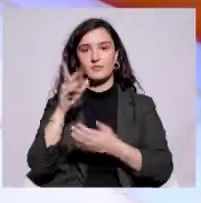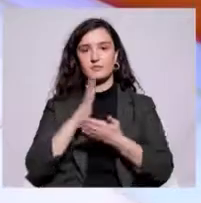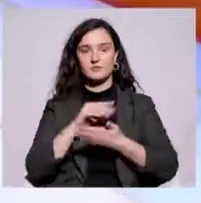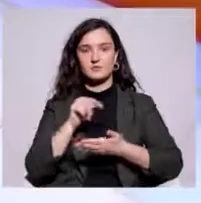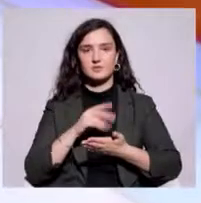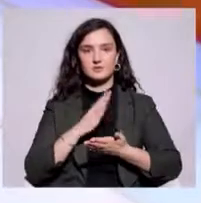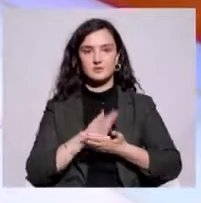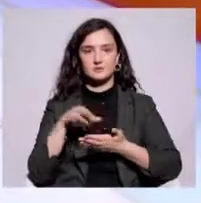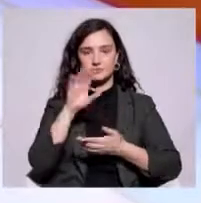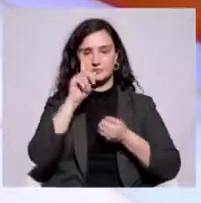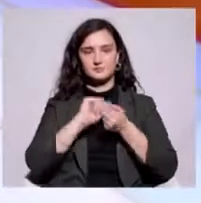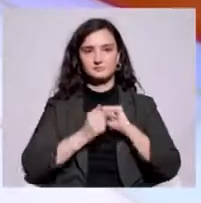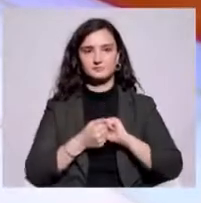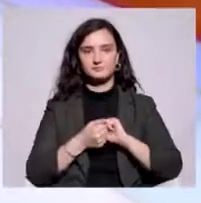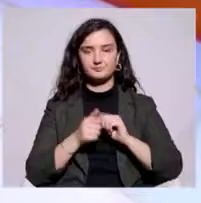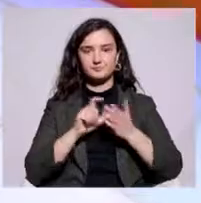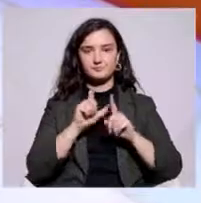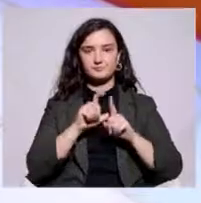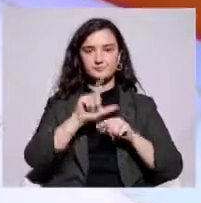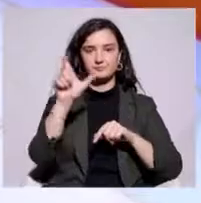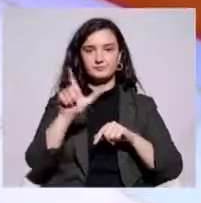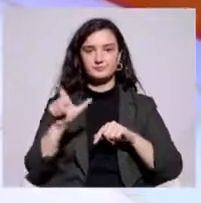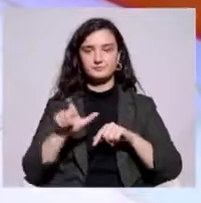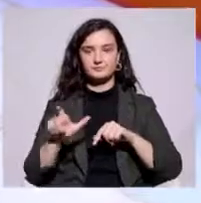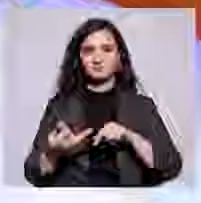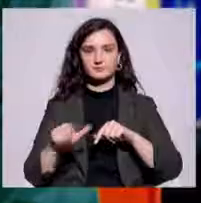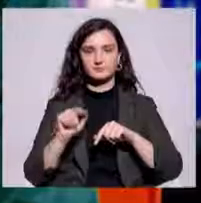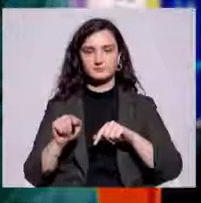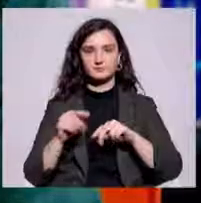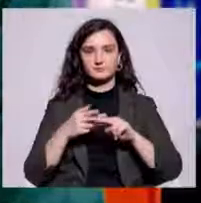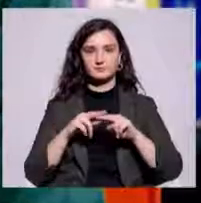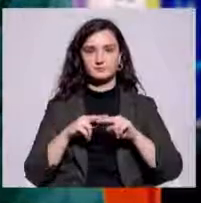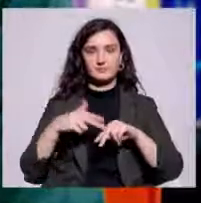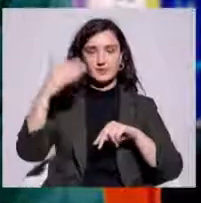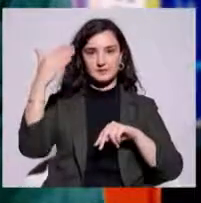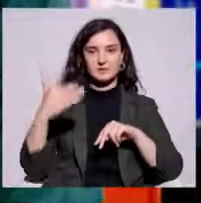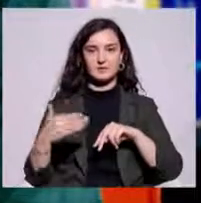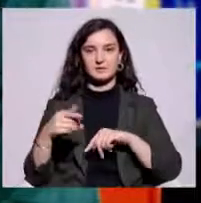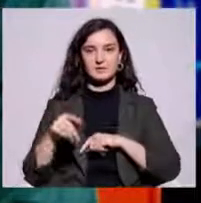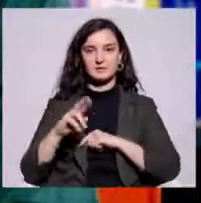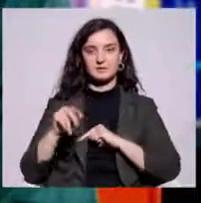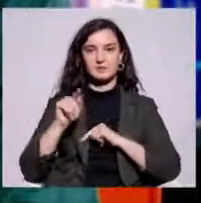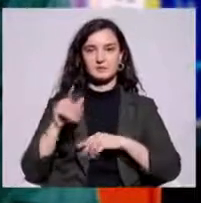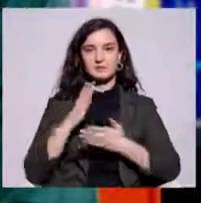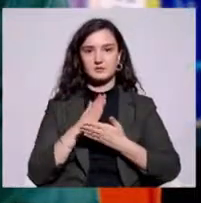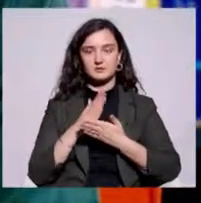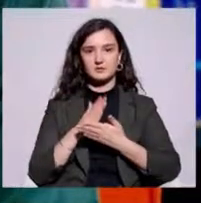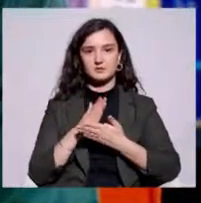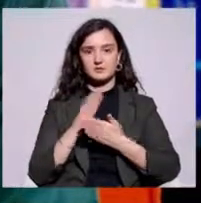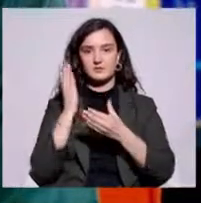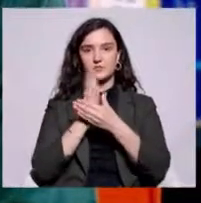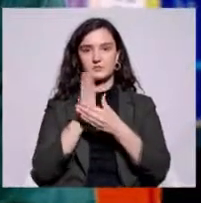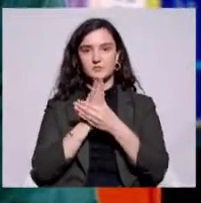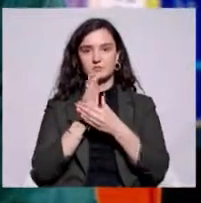are. Do you remember from the text that there is a desk and there are